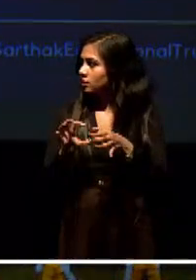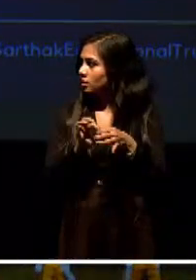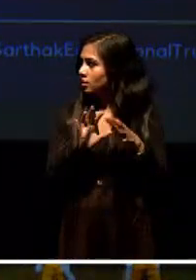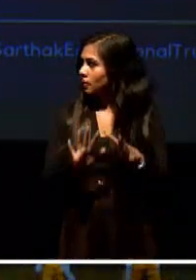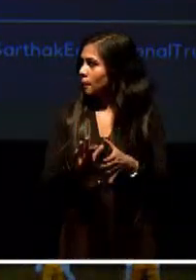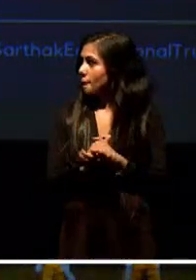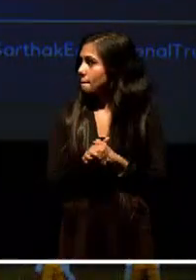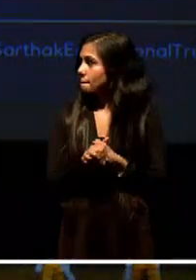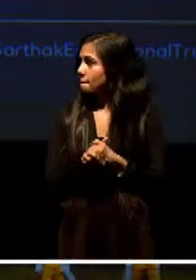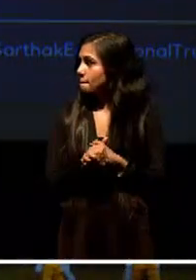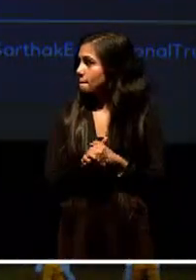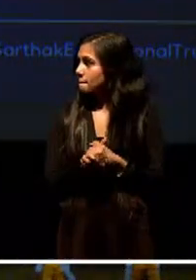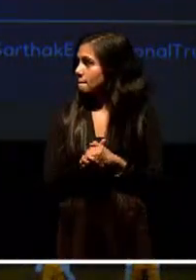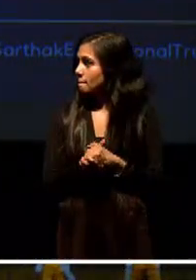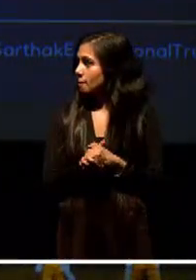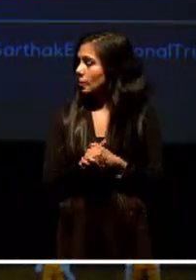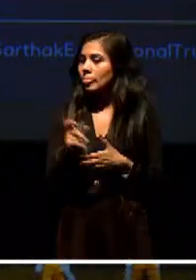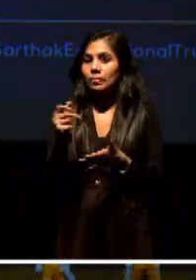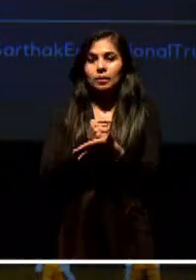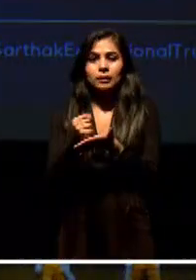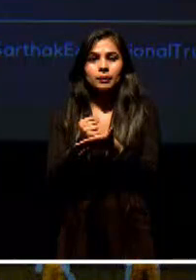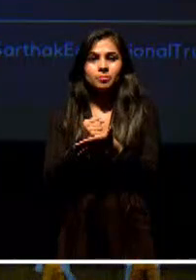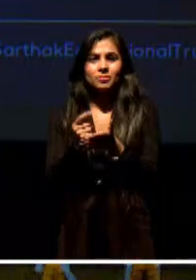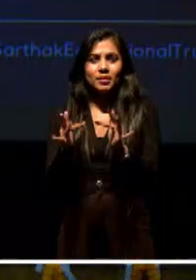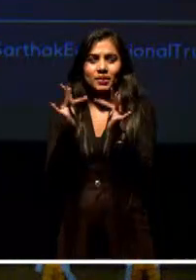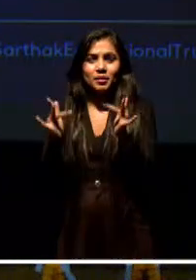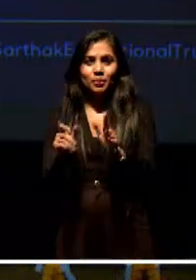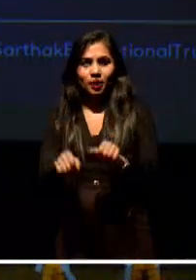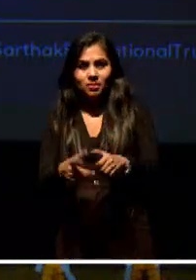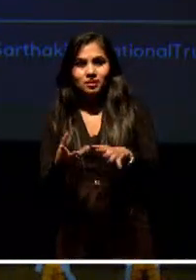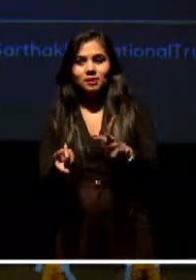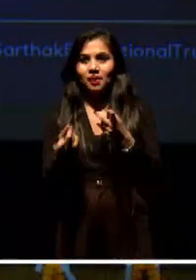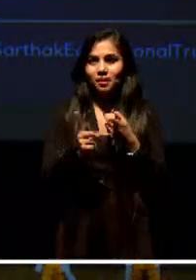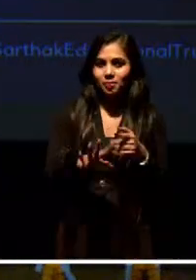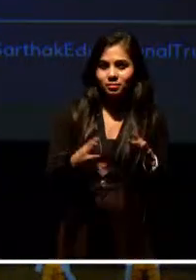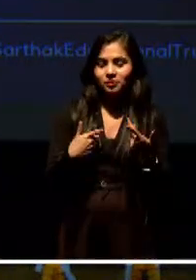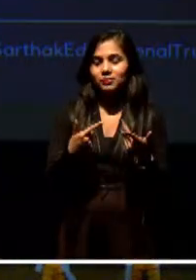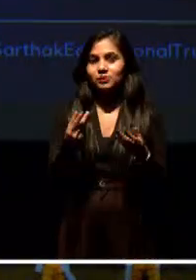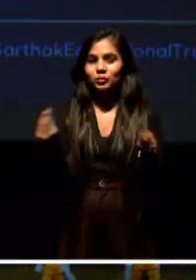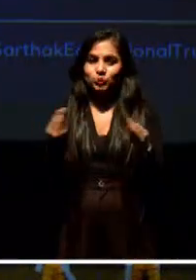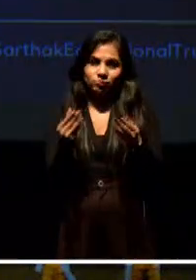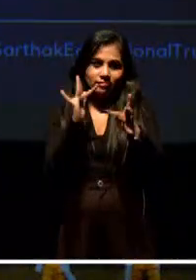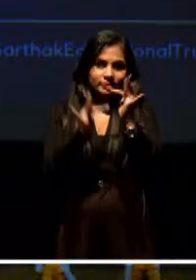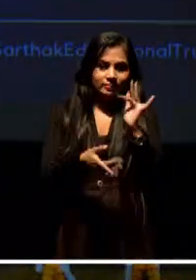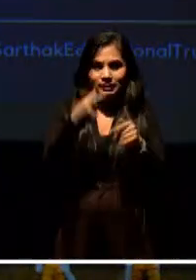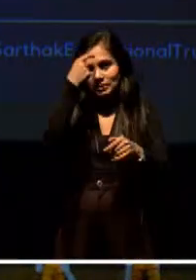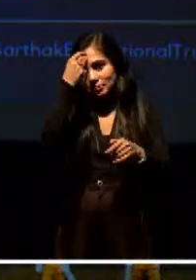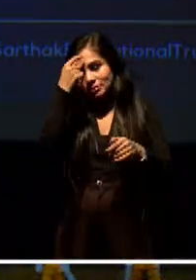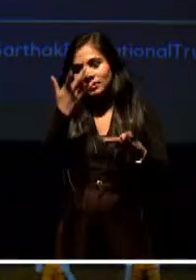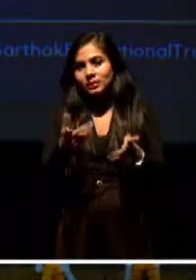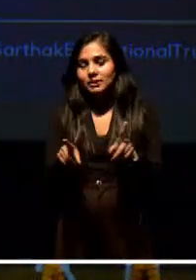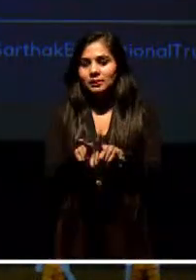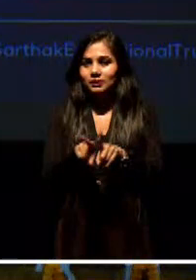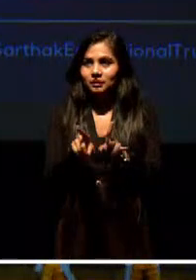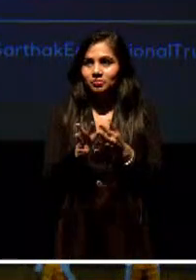Hani? Okay. So we'll keep trying. You know, this is how technology is. It somehow sometimes plays a surprise on you.